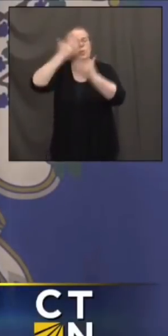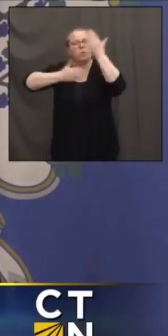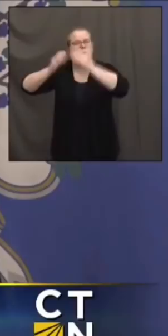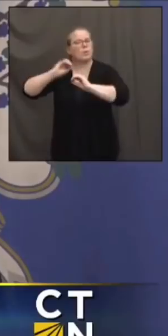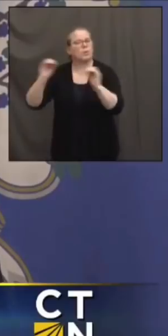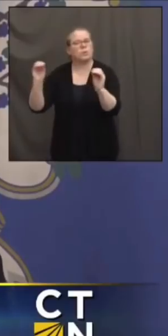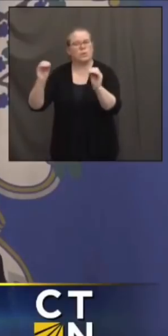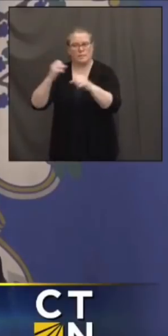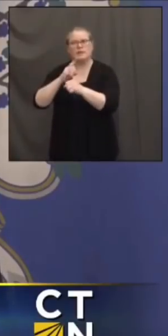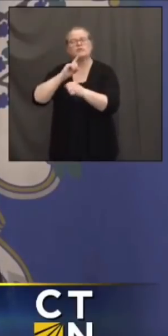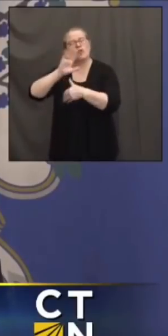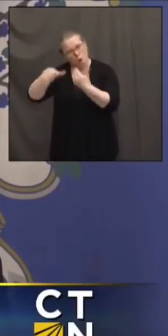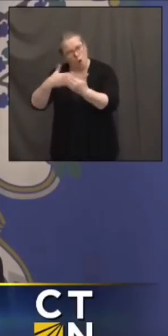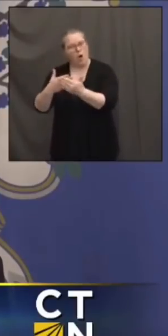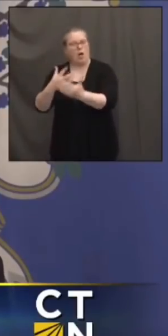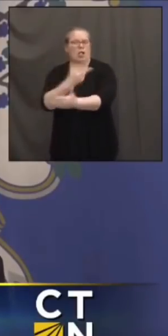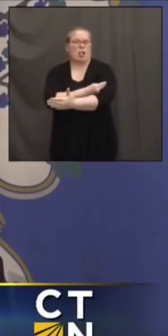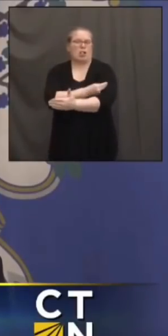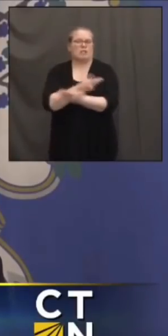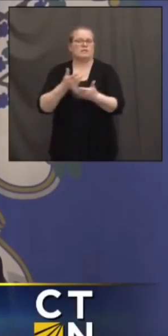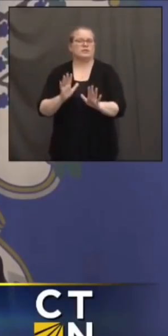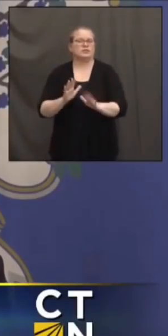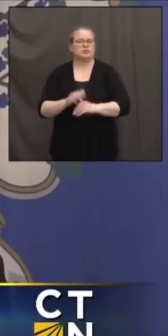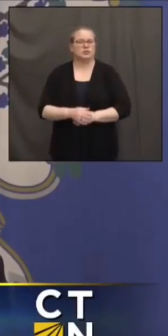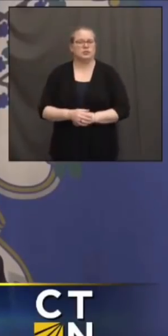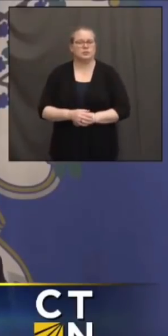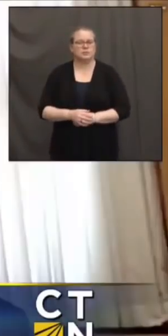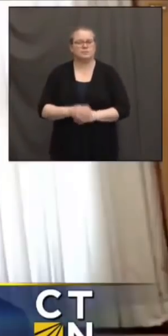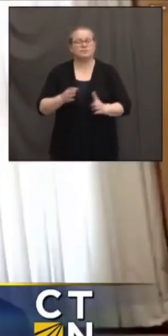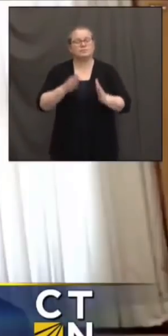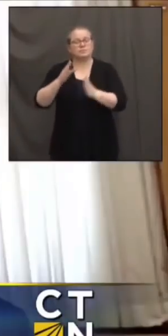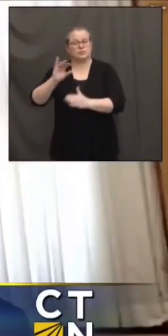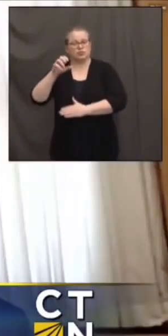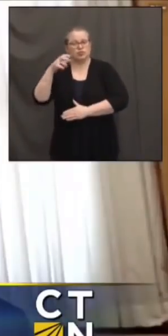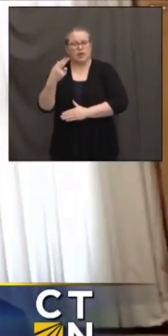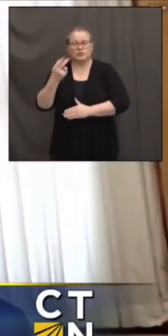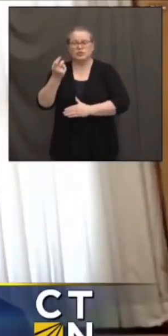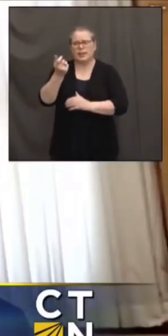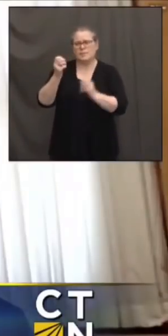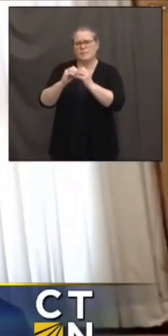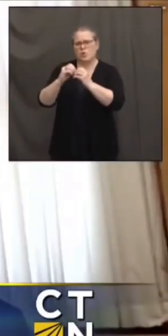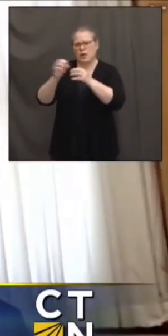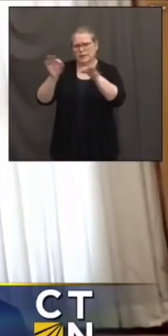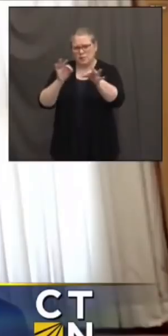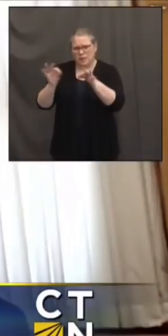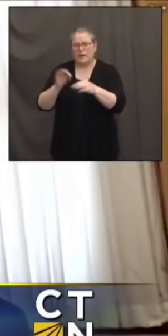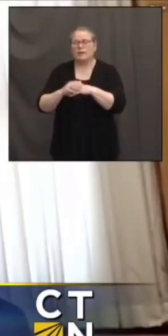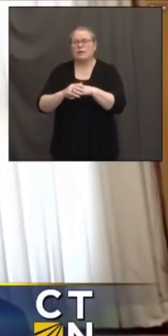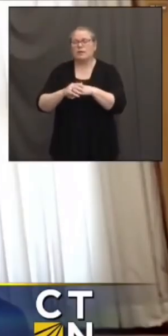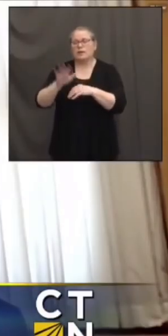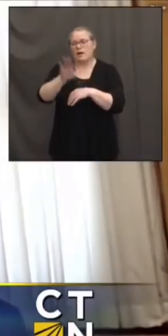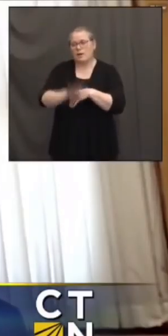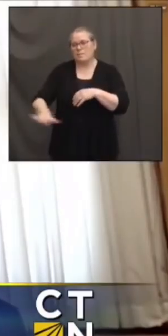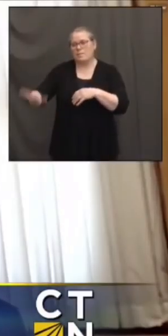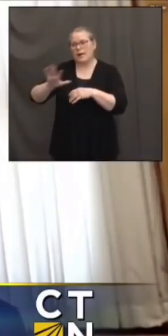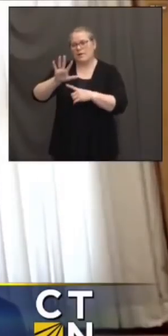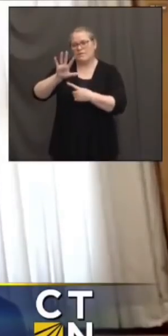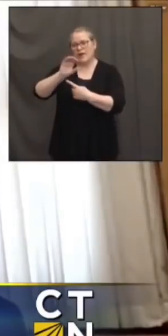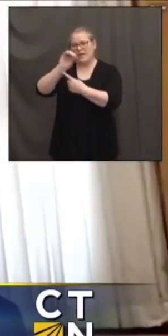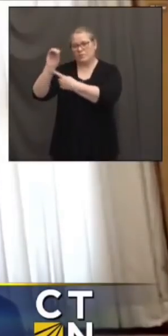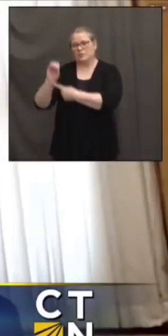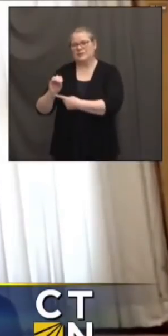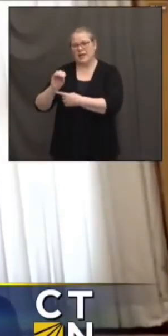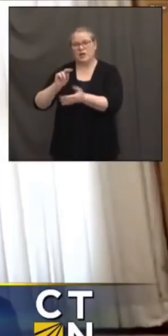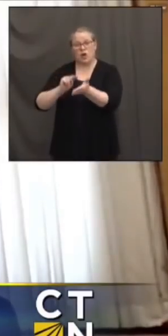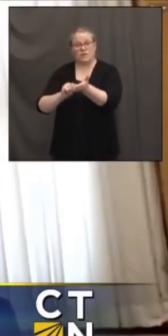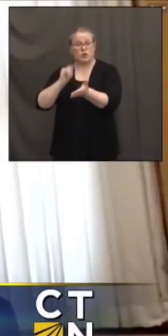nursing homes. Yeah, so to provide a little more context, as the governor mentioned, about 5% of the nursing home population in the state